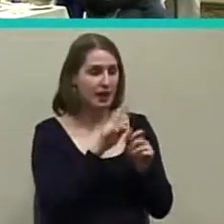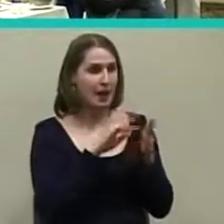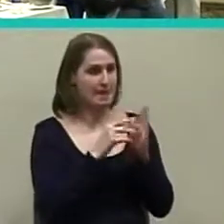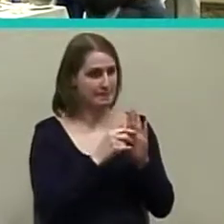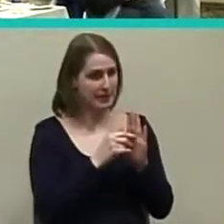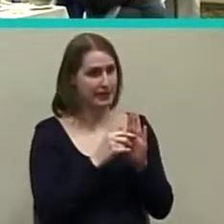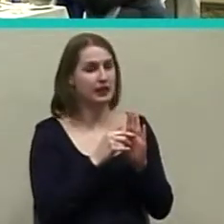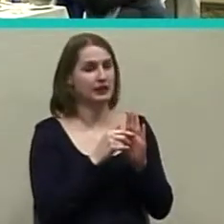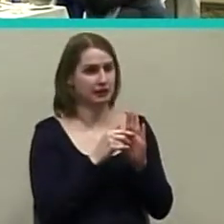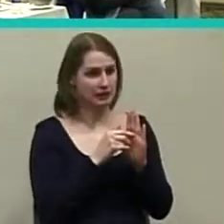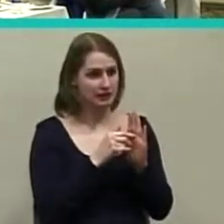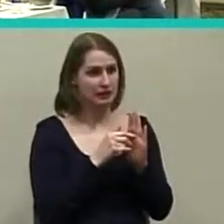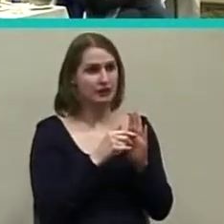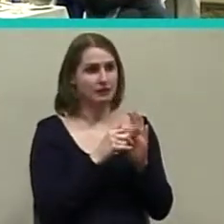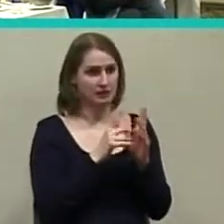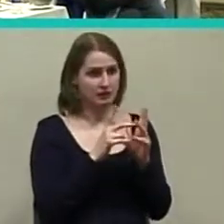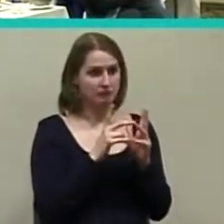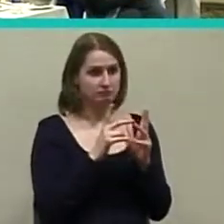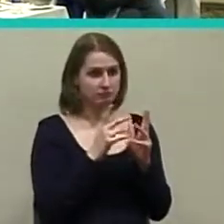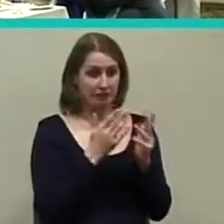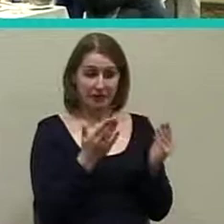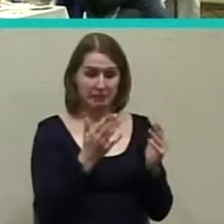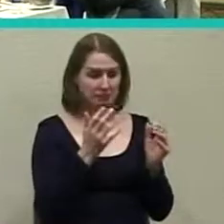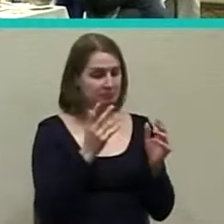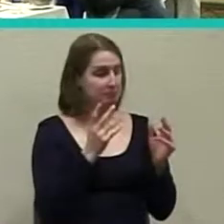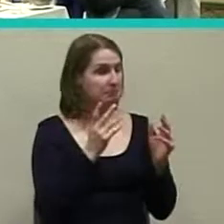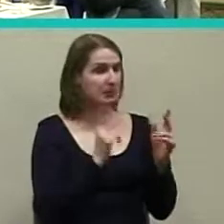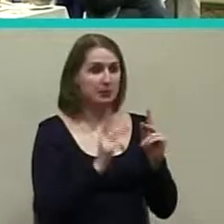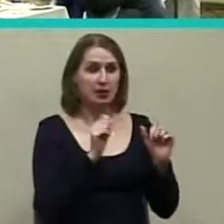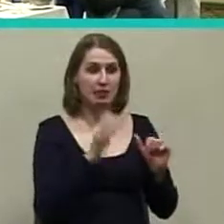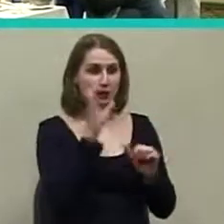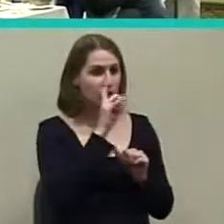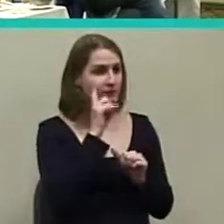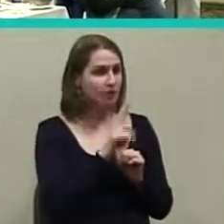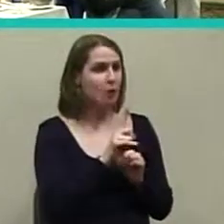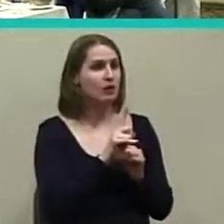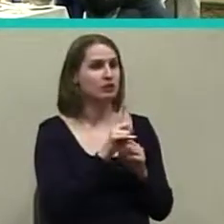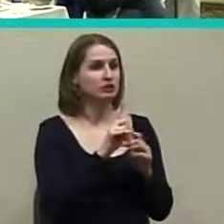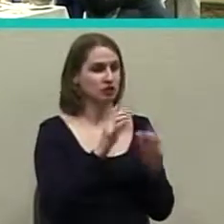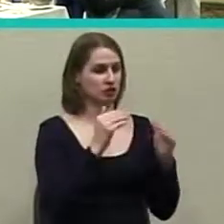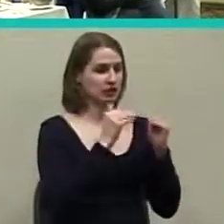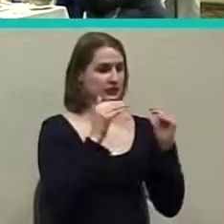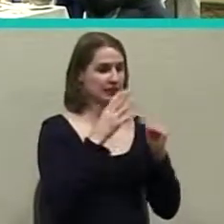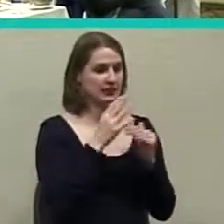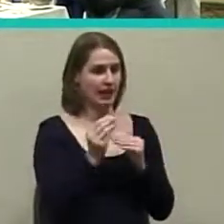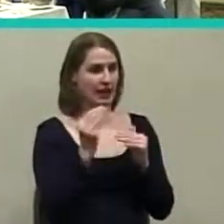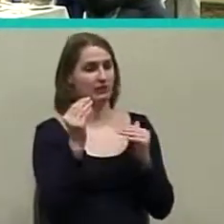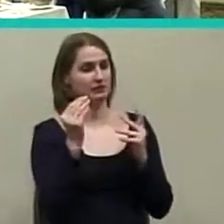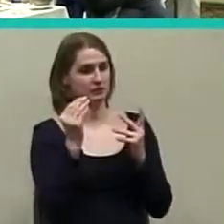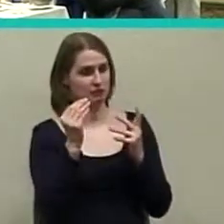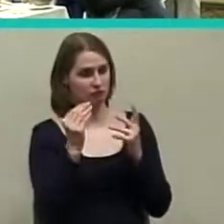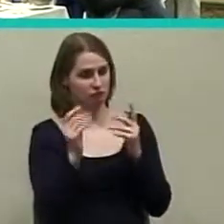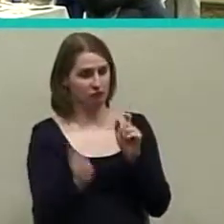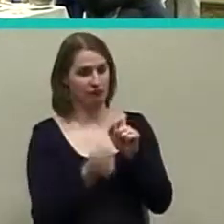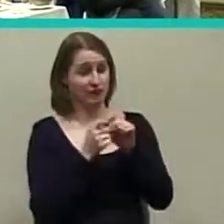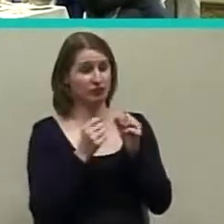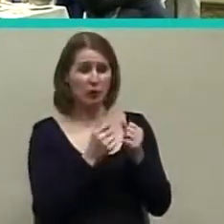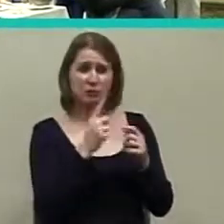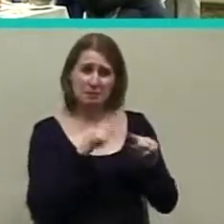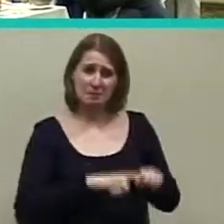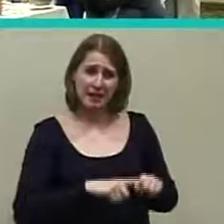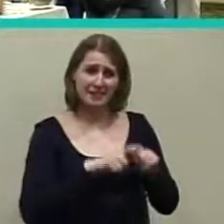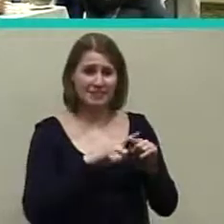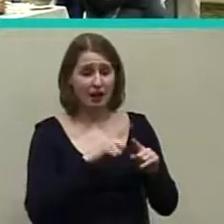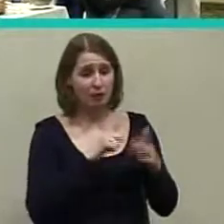that people can look for, justice and revenge. It just became, so part of it depends what's going on, how you're defining it, what you're using as your data to support